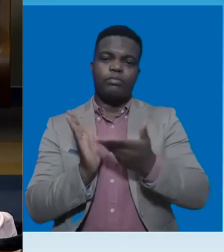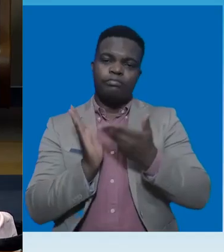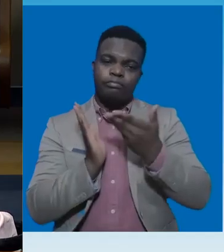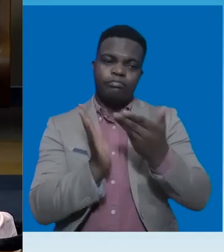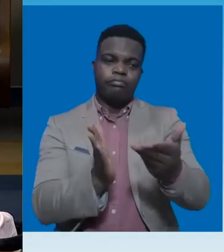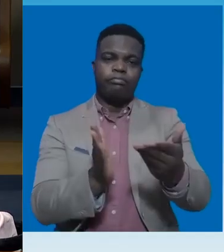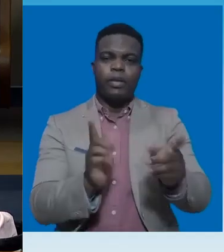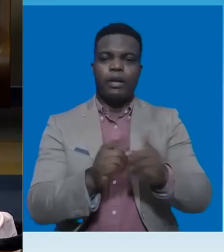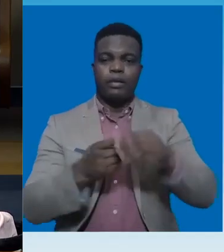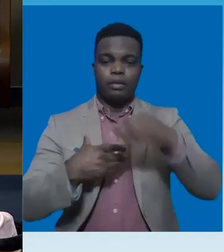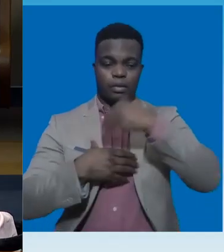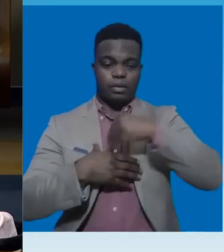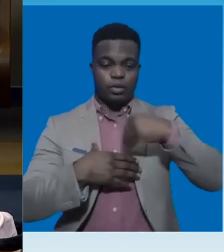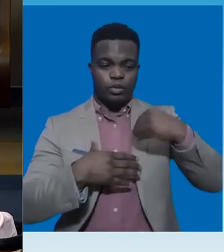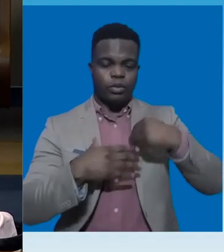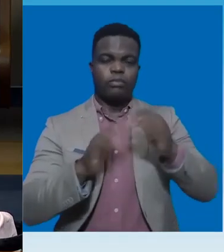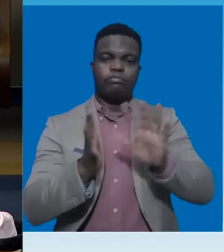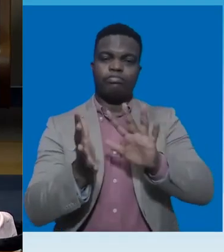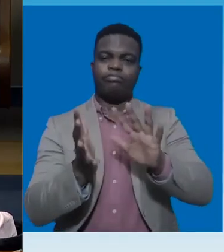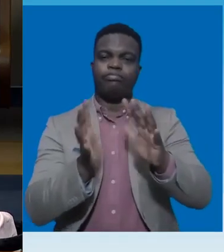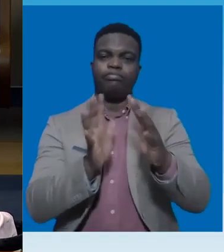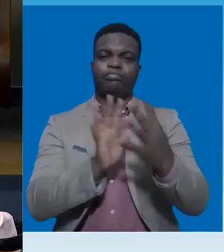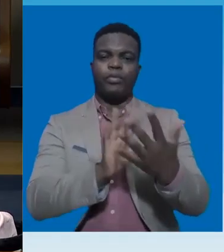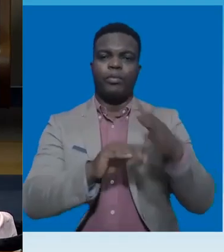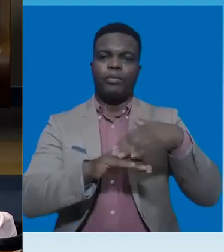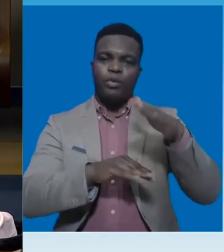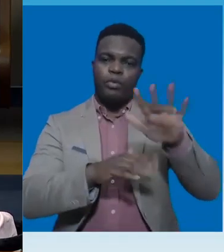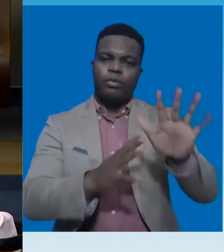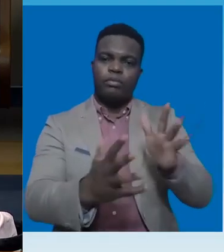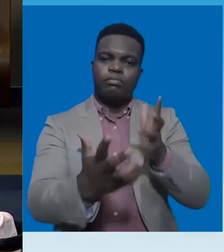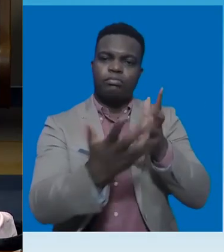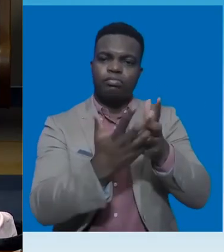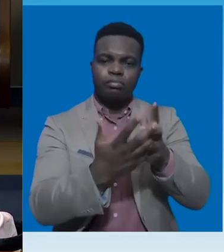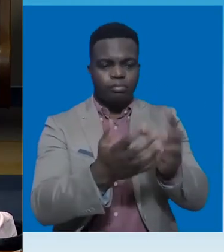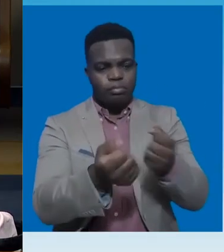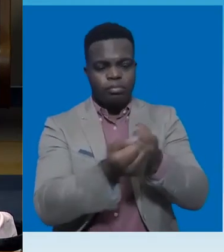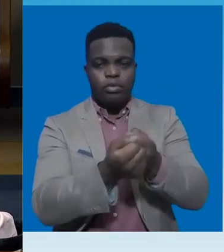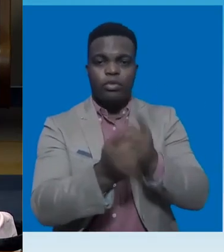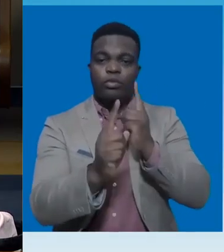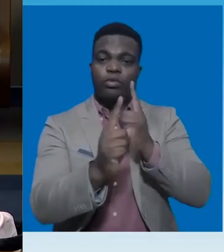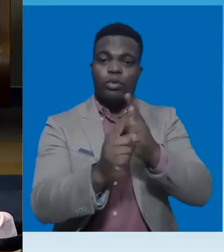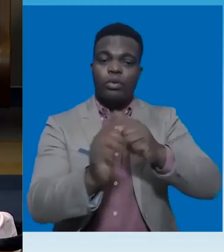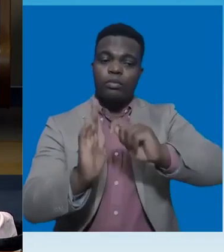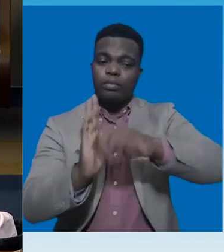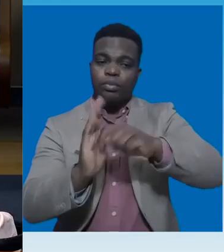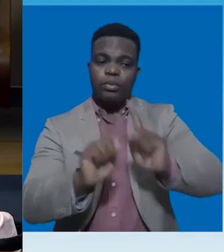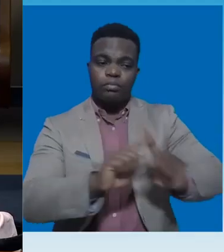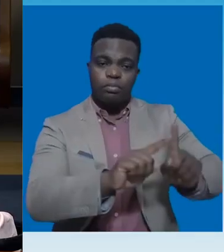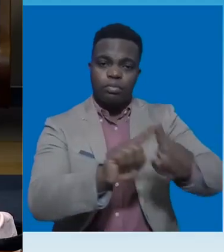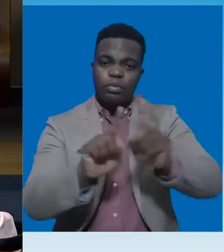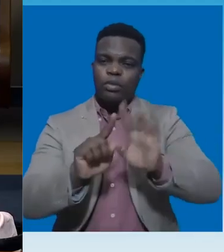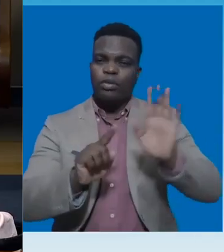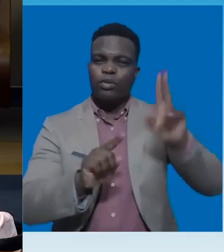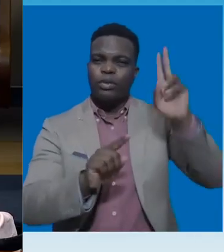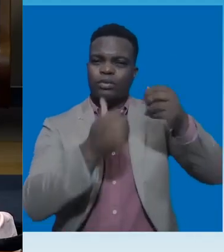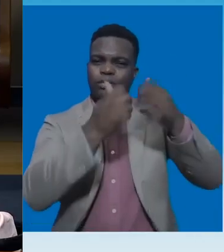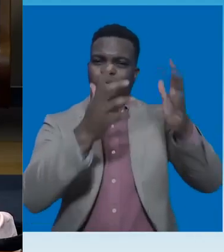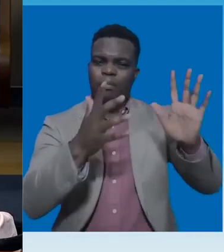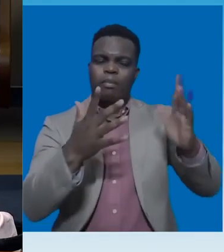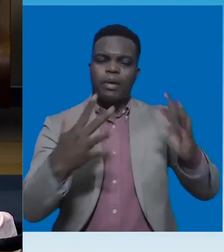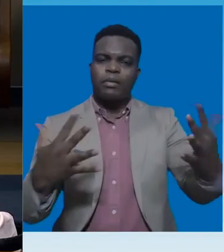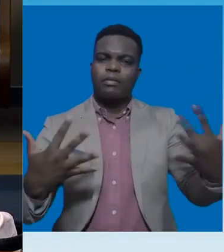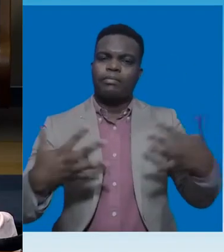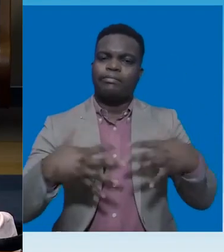while ensuring coherence across the UN system and aligning with broader